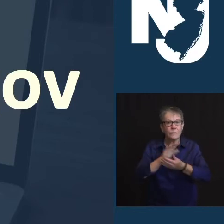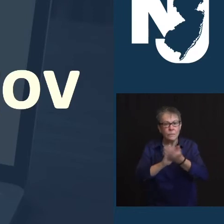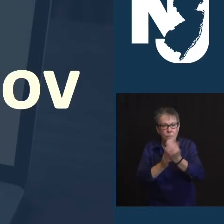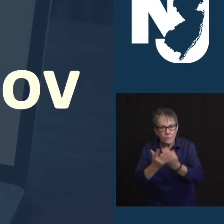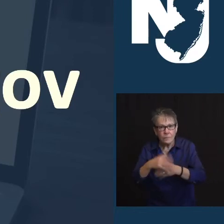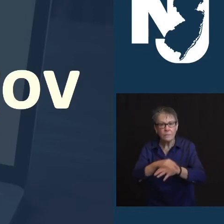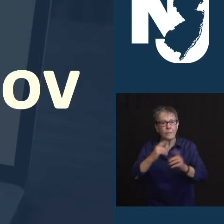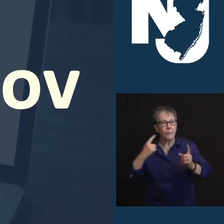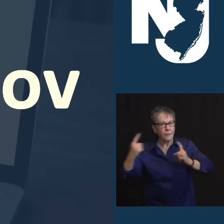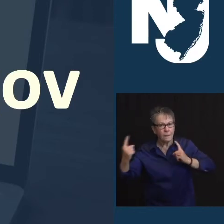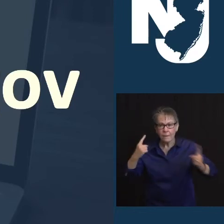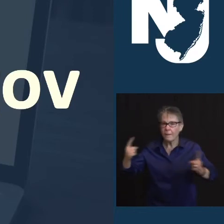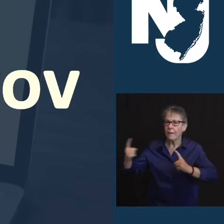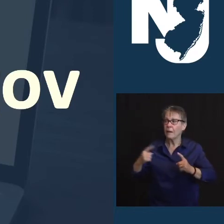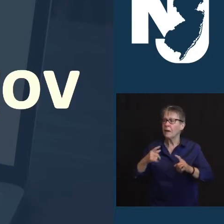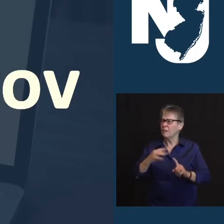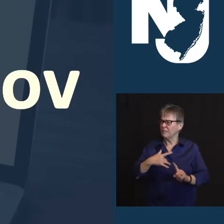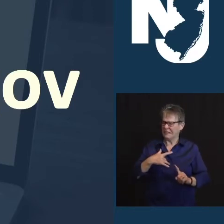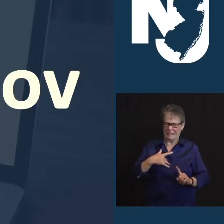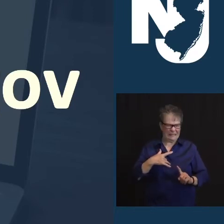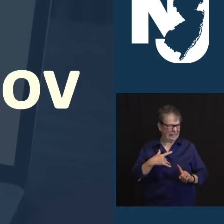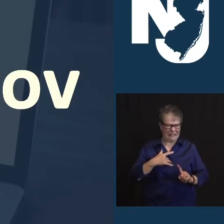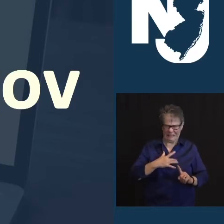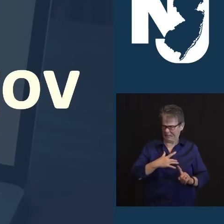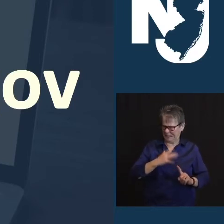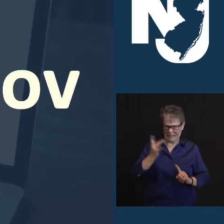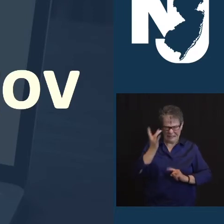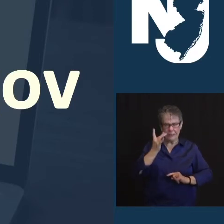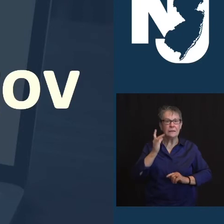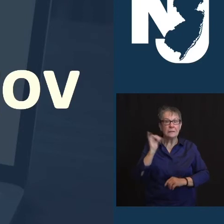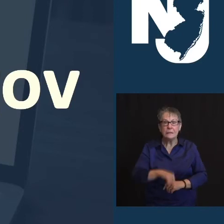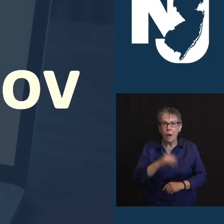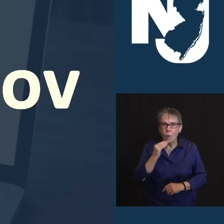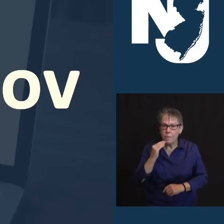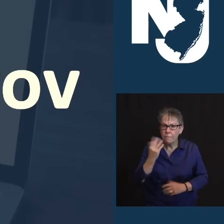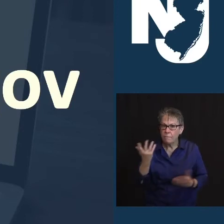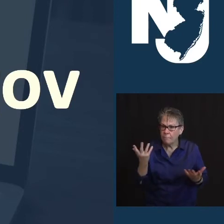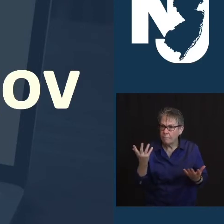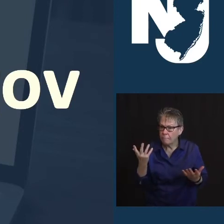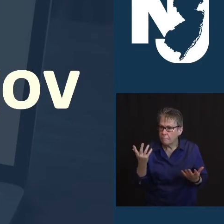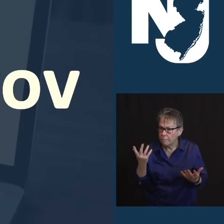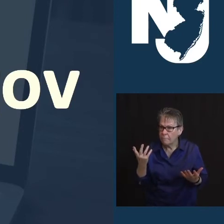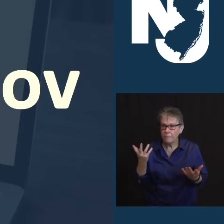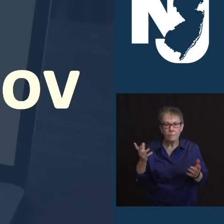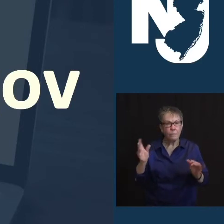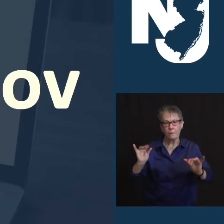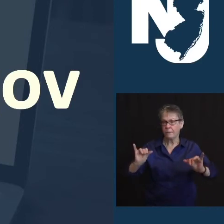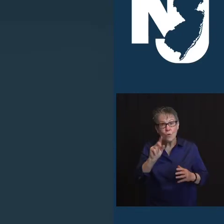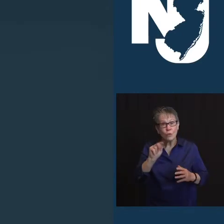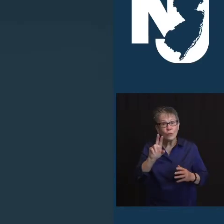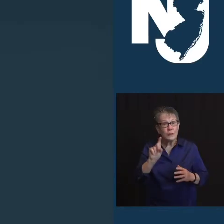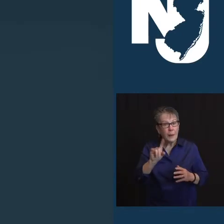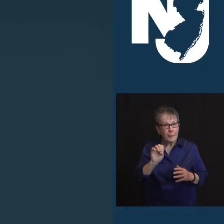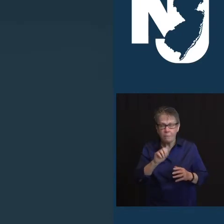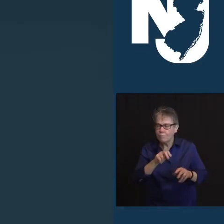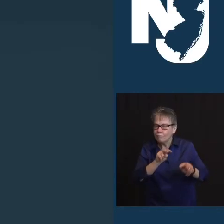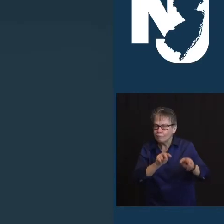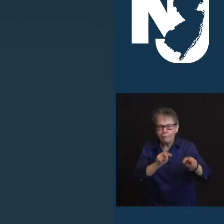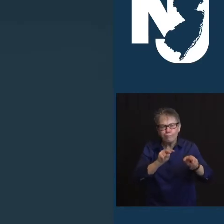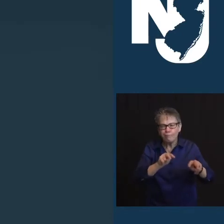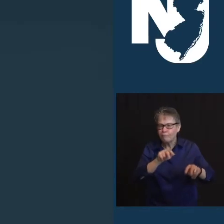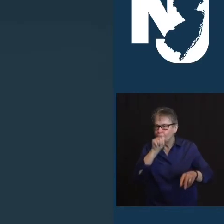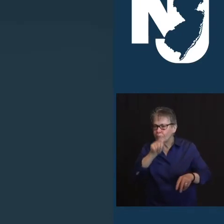or you've been exposed, getting tested at the right point. That continues to be the formula. And he got put on